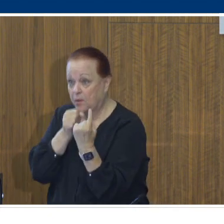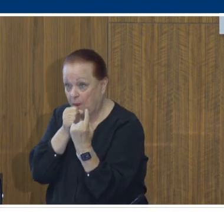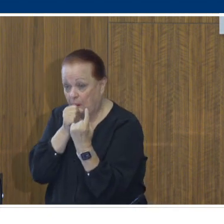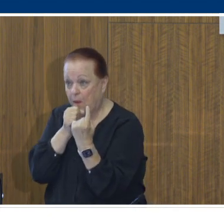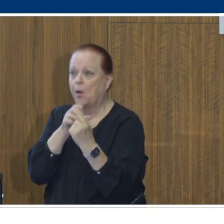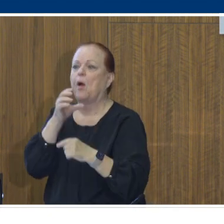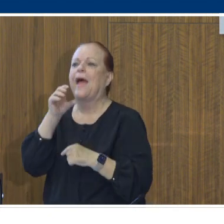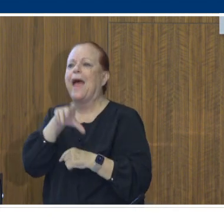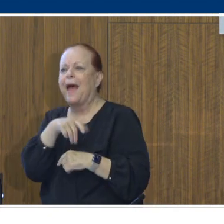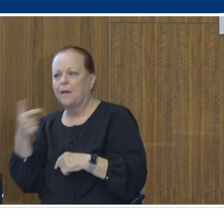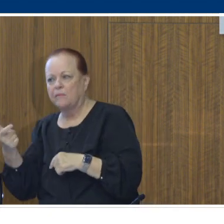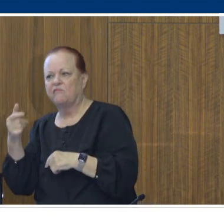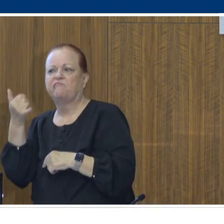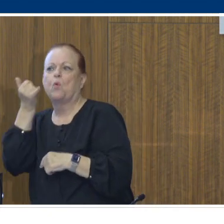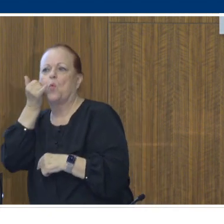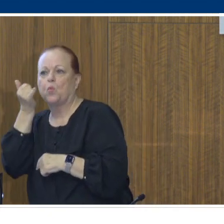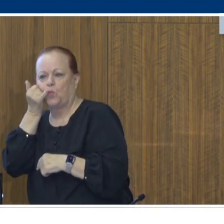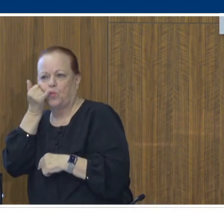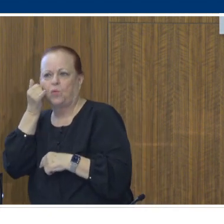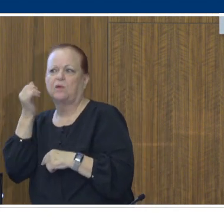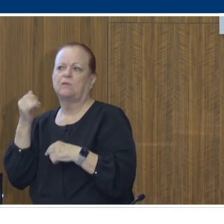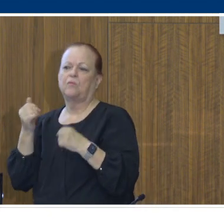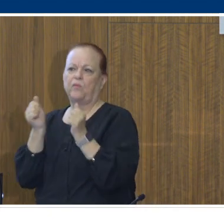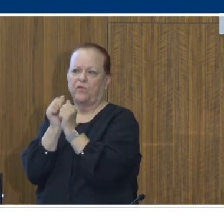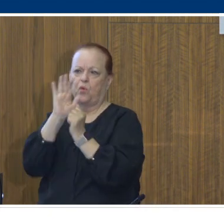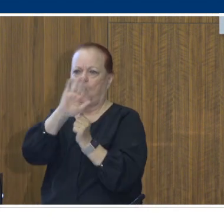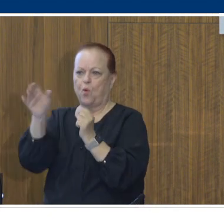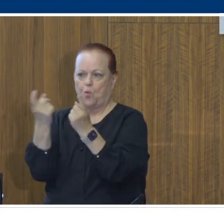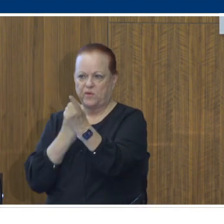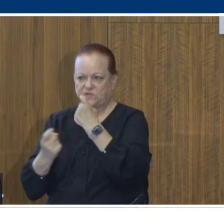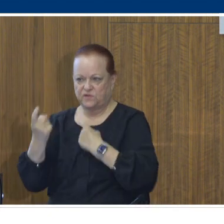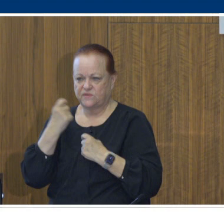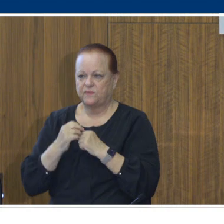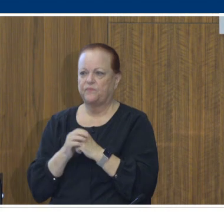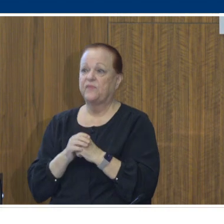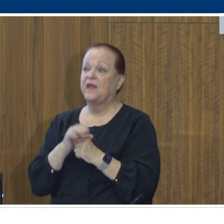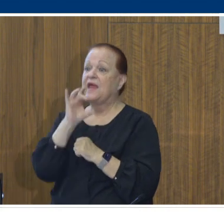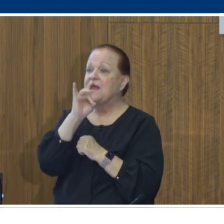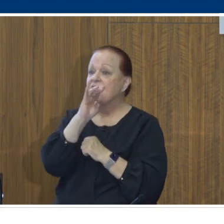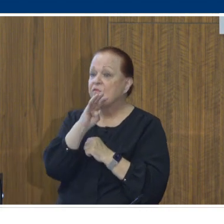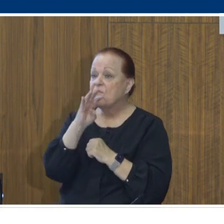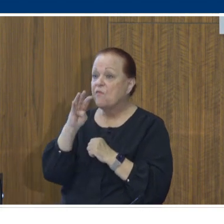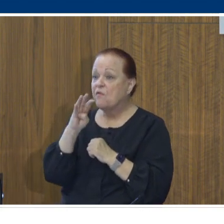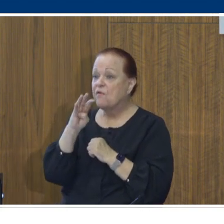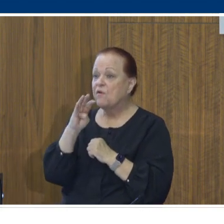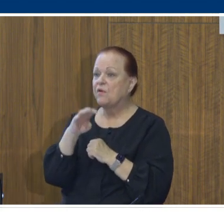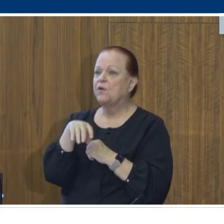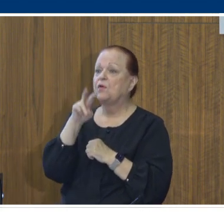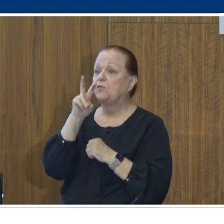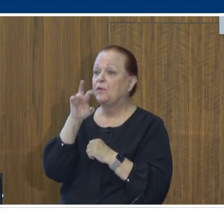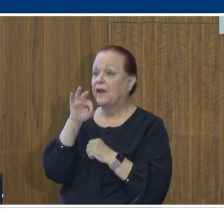to start with our people on the phone should they have questions. Again, that number is